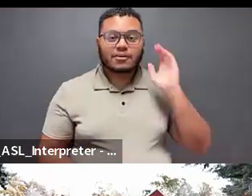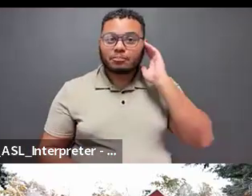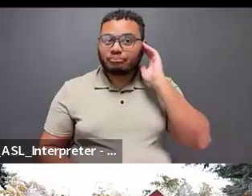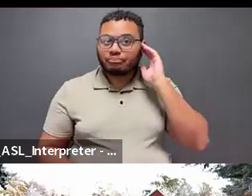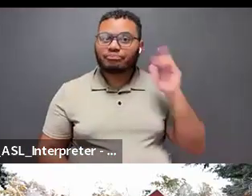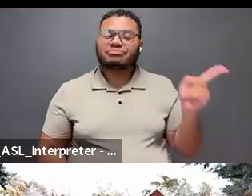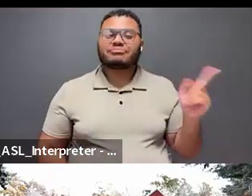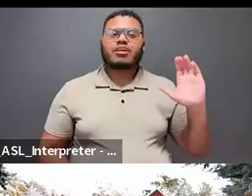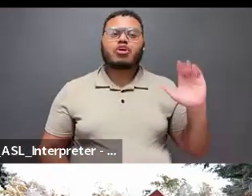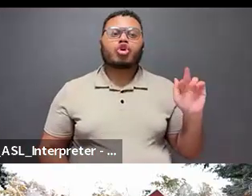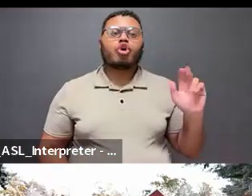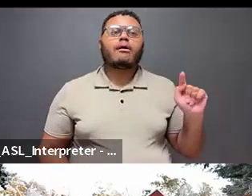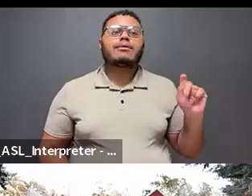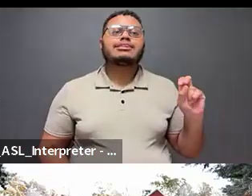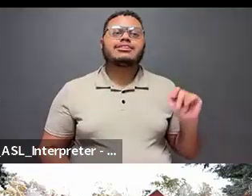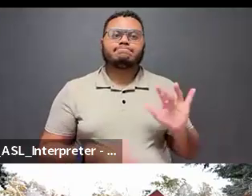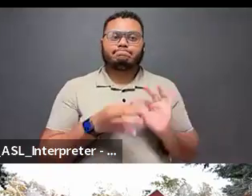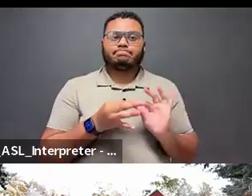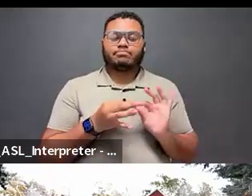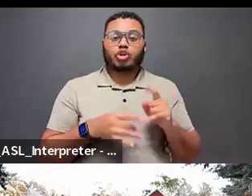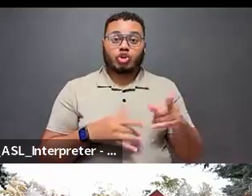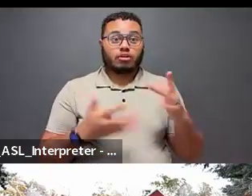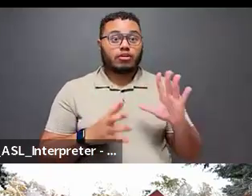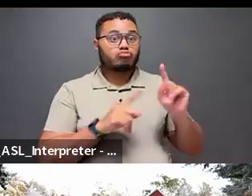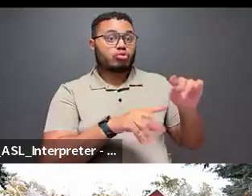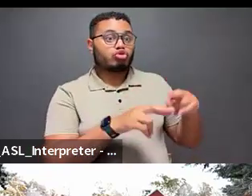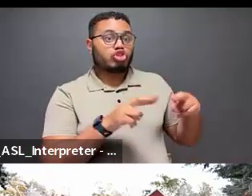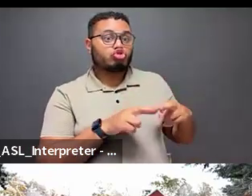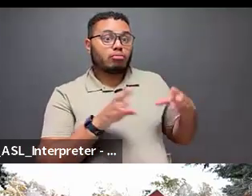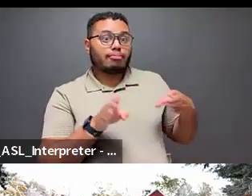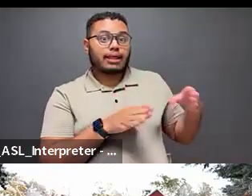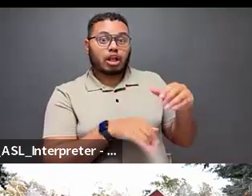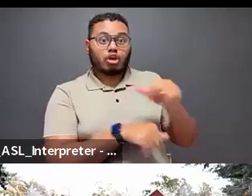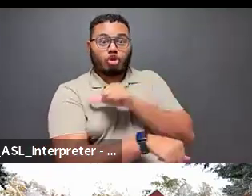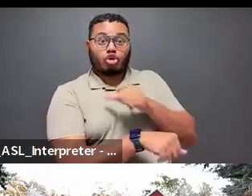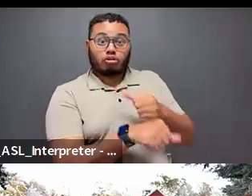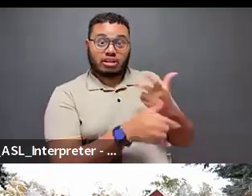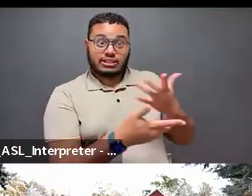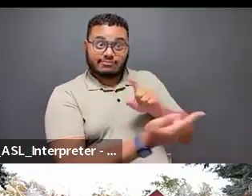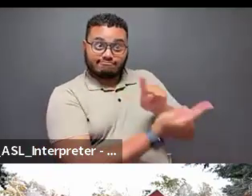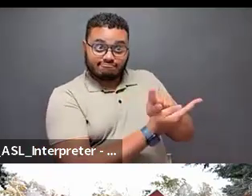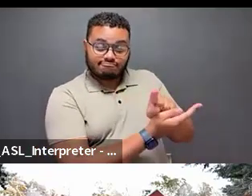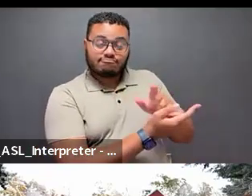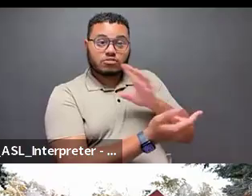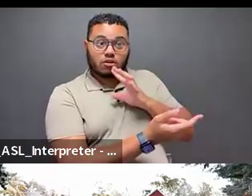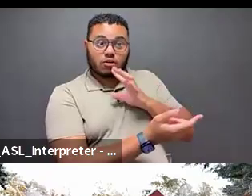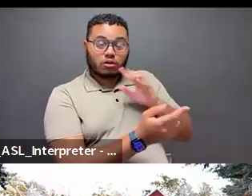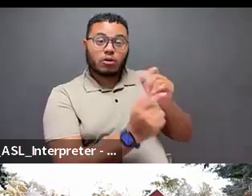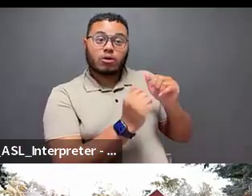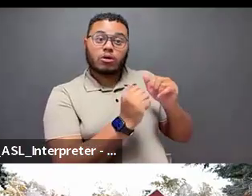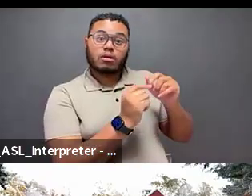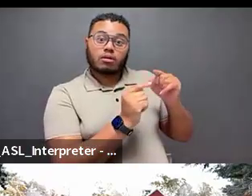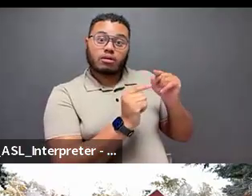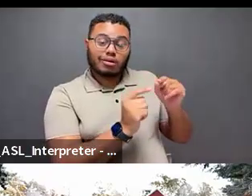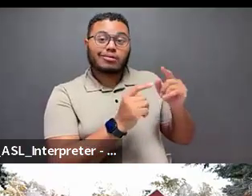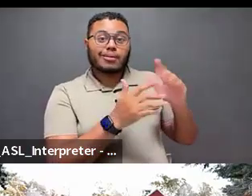This is Carlton Hunt. Have you gone to the regional planning authorities and talked with them a little about this whole issue and bring them